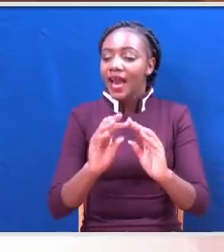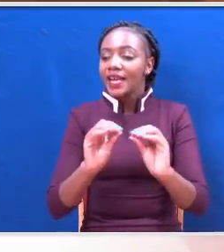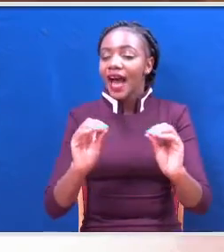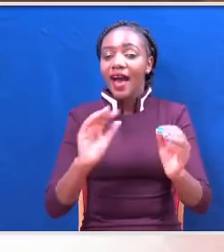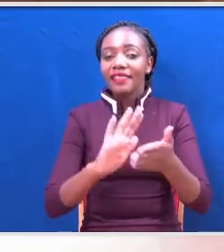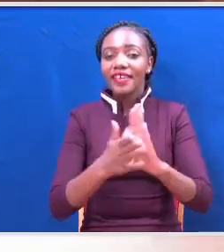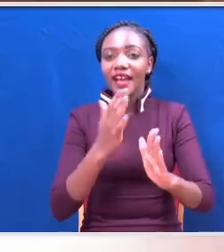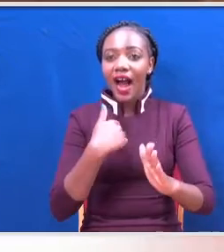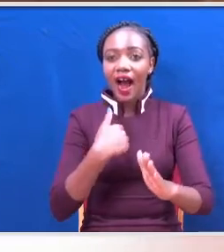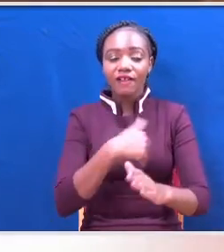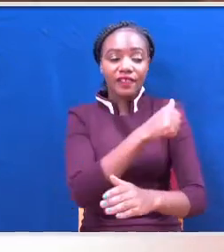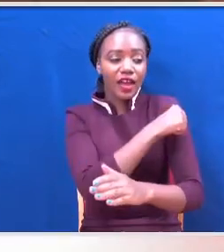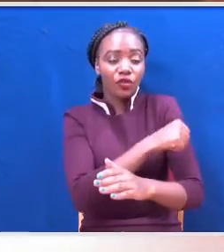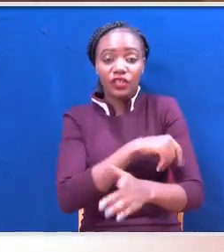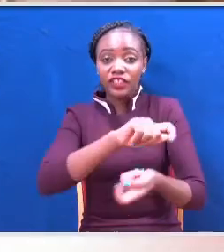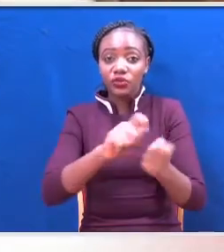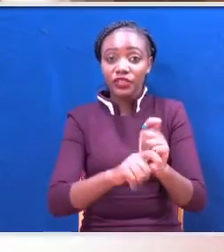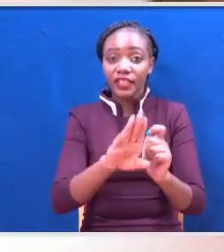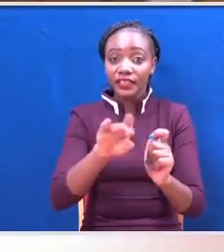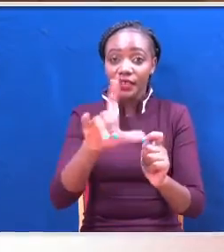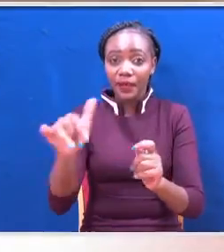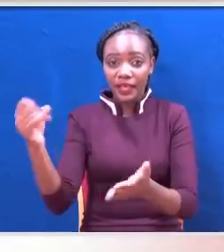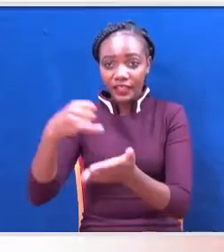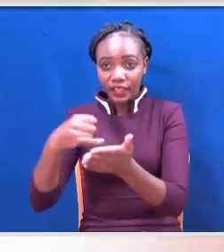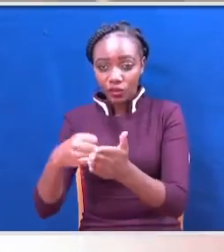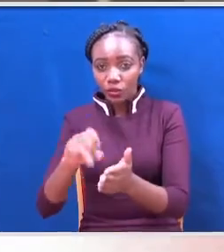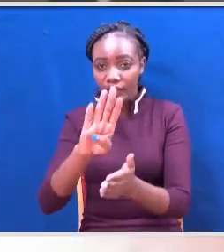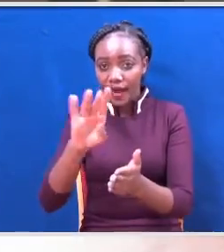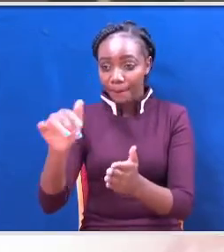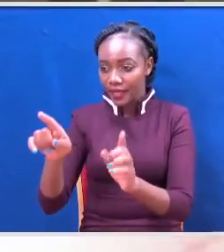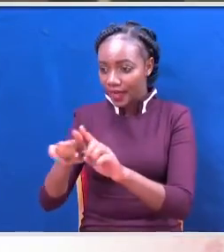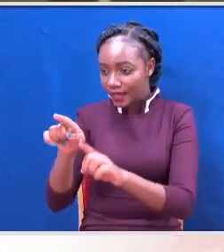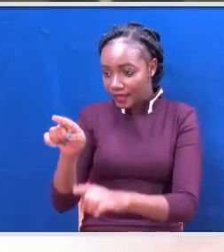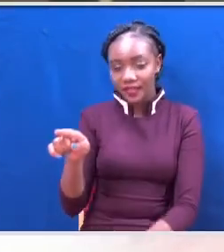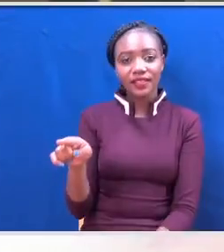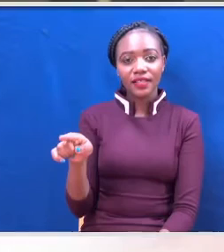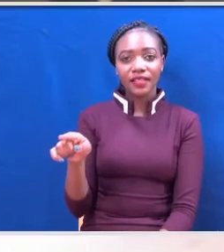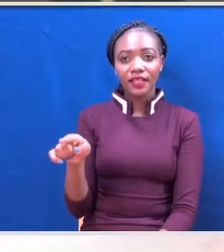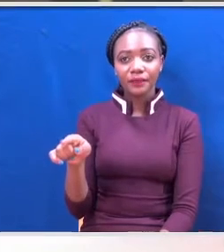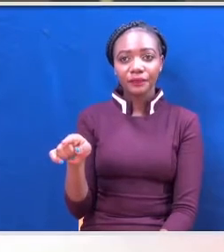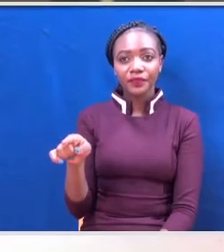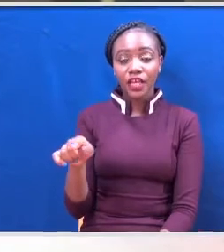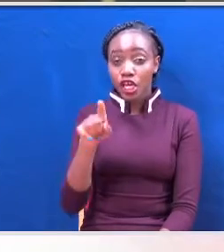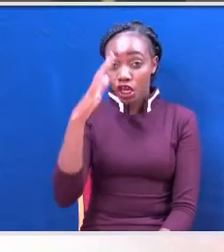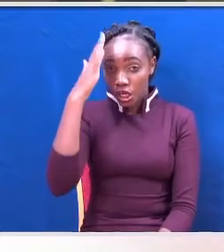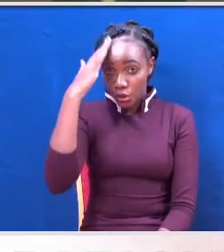a bill, including a bill such as this. Because it's a popular initiative,